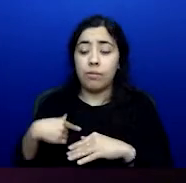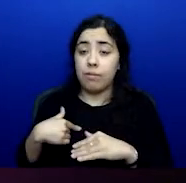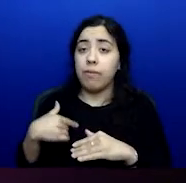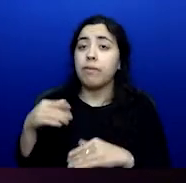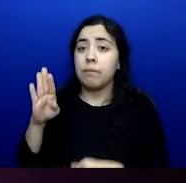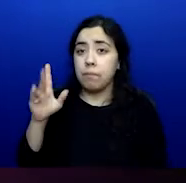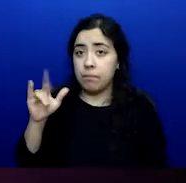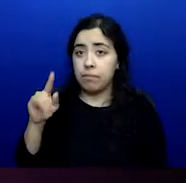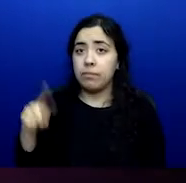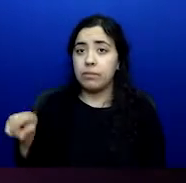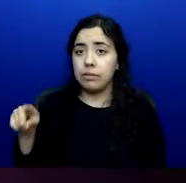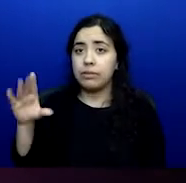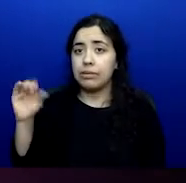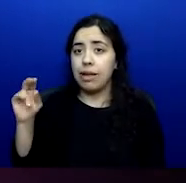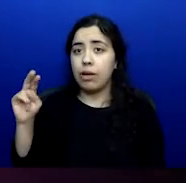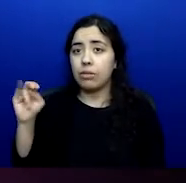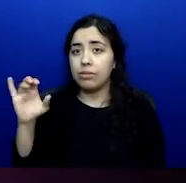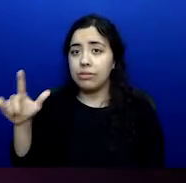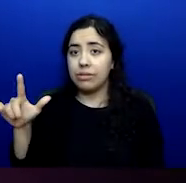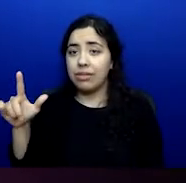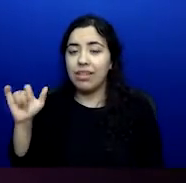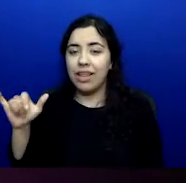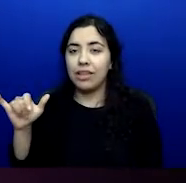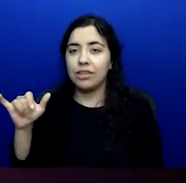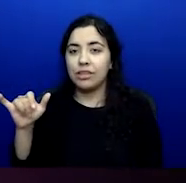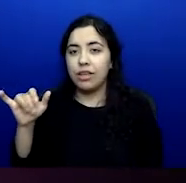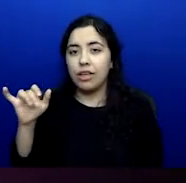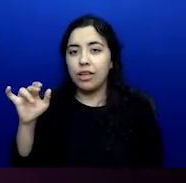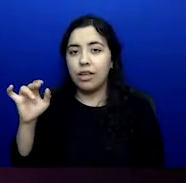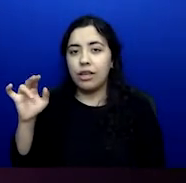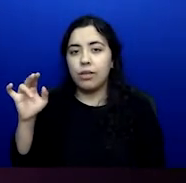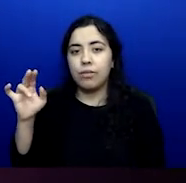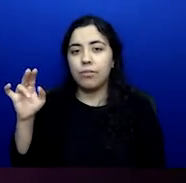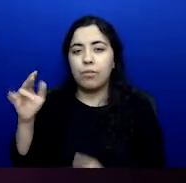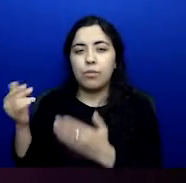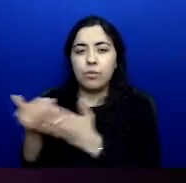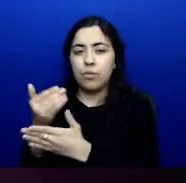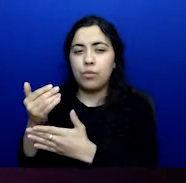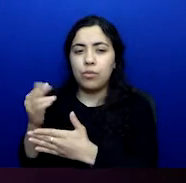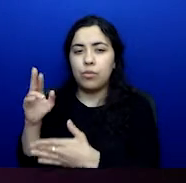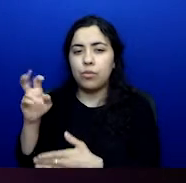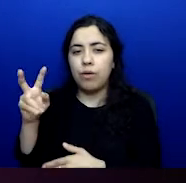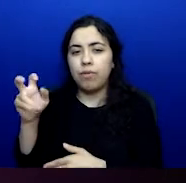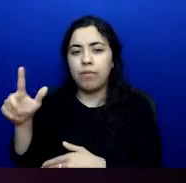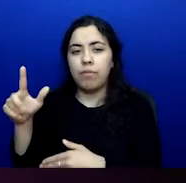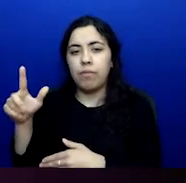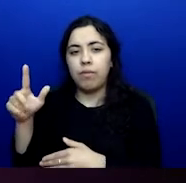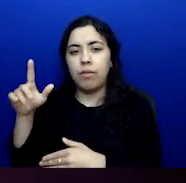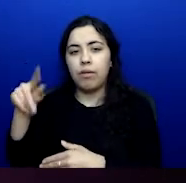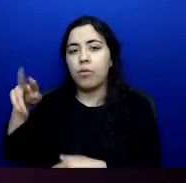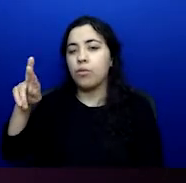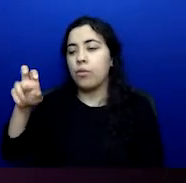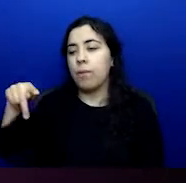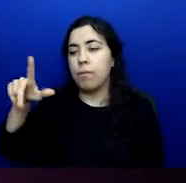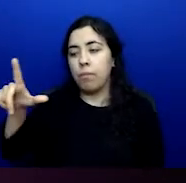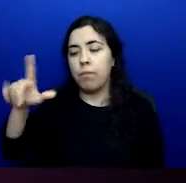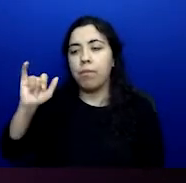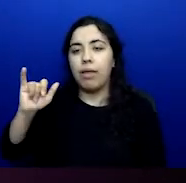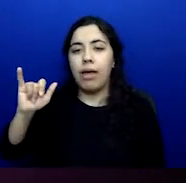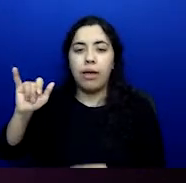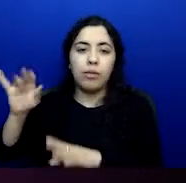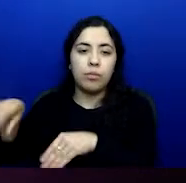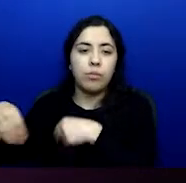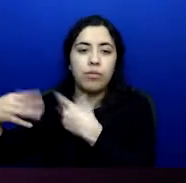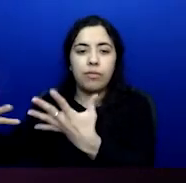console, which is a node REPL that works with TypeScript and also loads your correct environment variables for